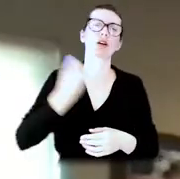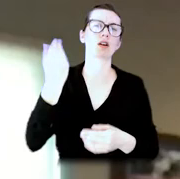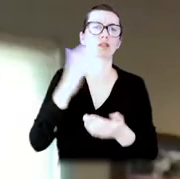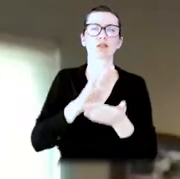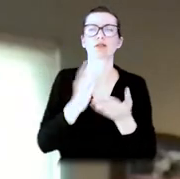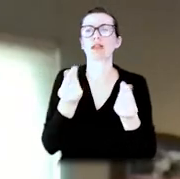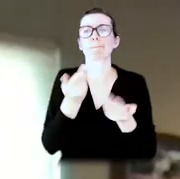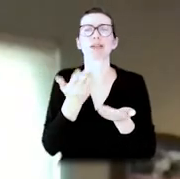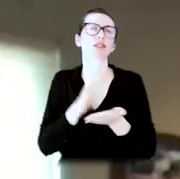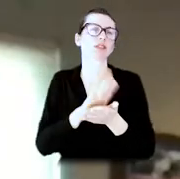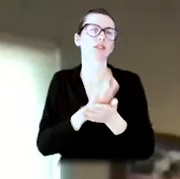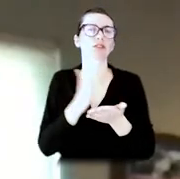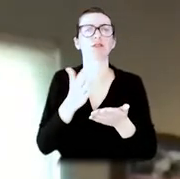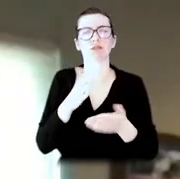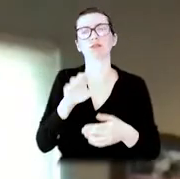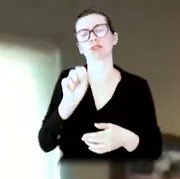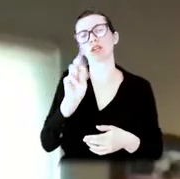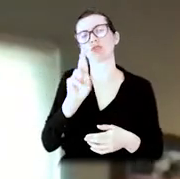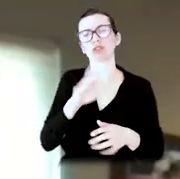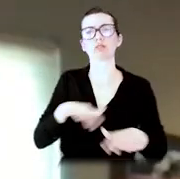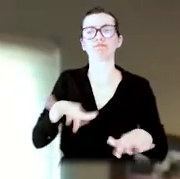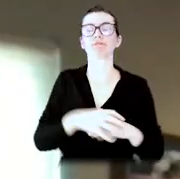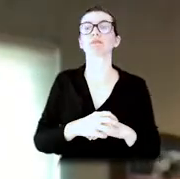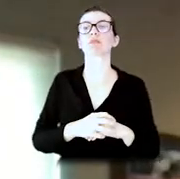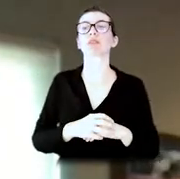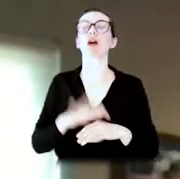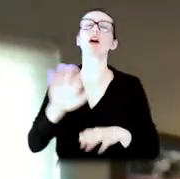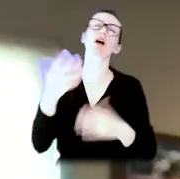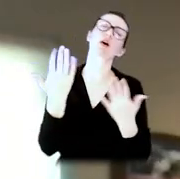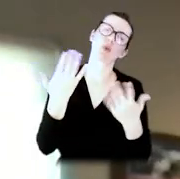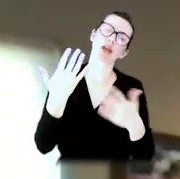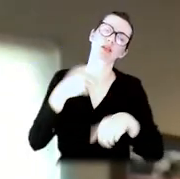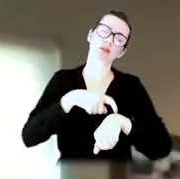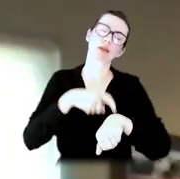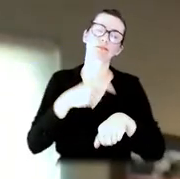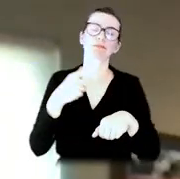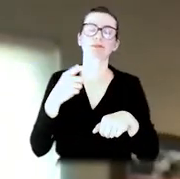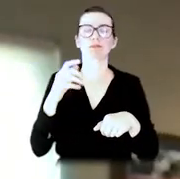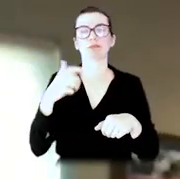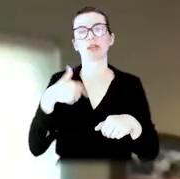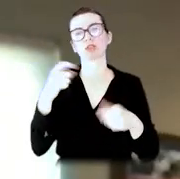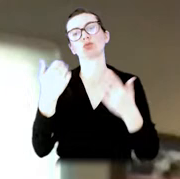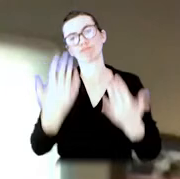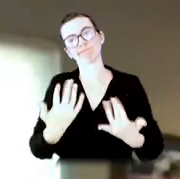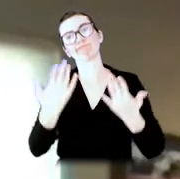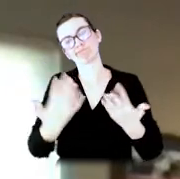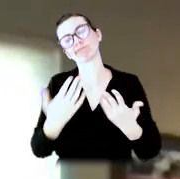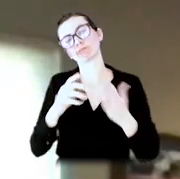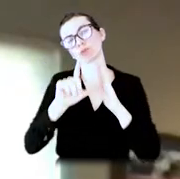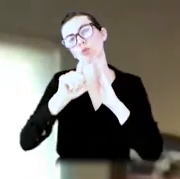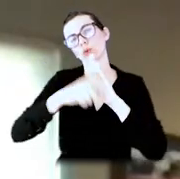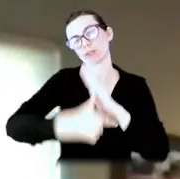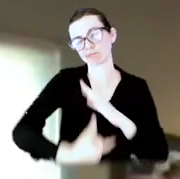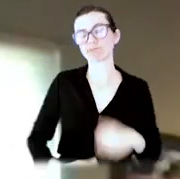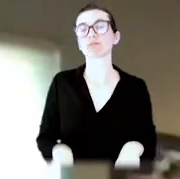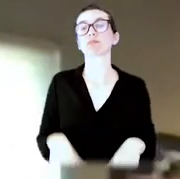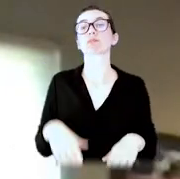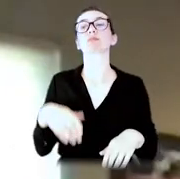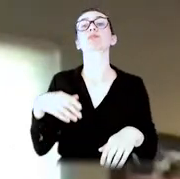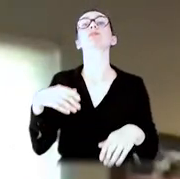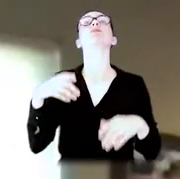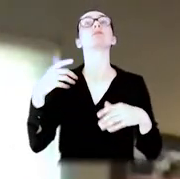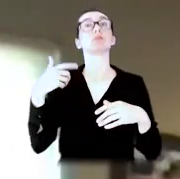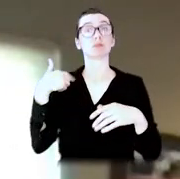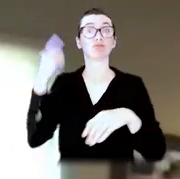And then once there's a waiting period, I had to wait a while. And once I got on